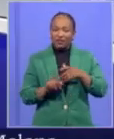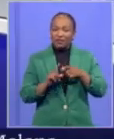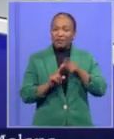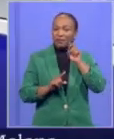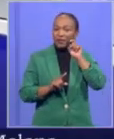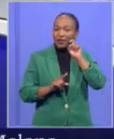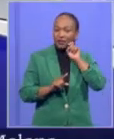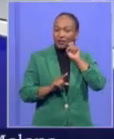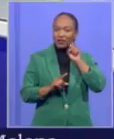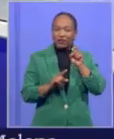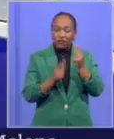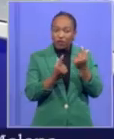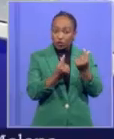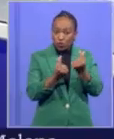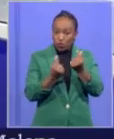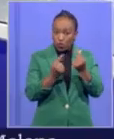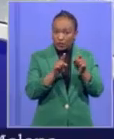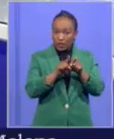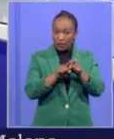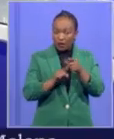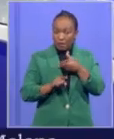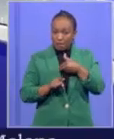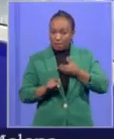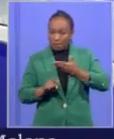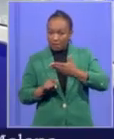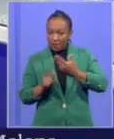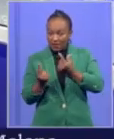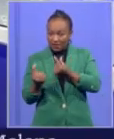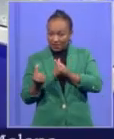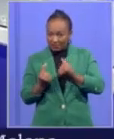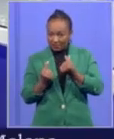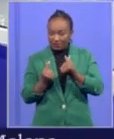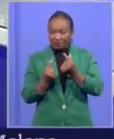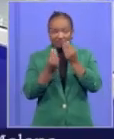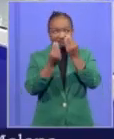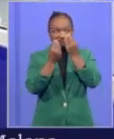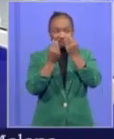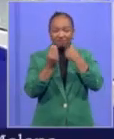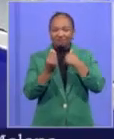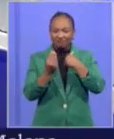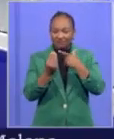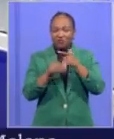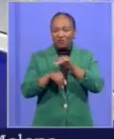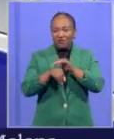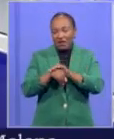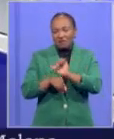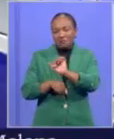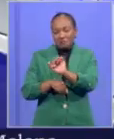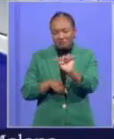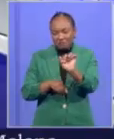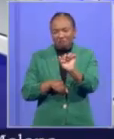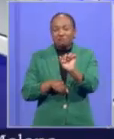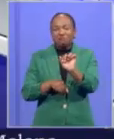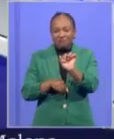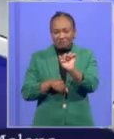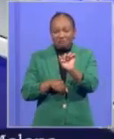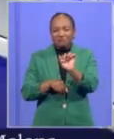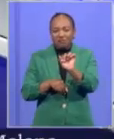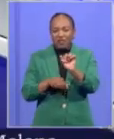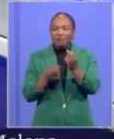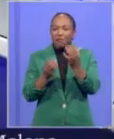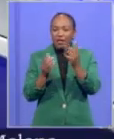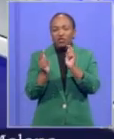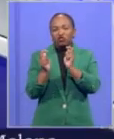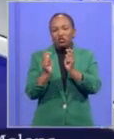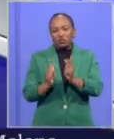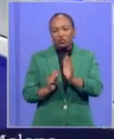they can do that what mama le papa ba se rutang rena gore re nne ditsala tsa bona I think like dilo tse dintsi di tlo change ga